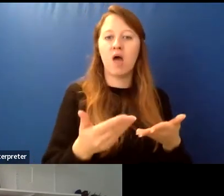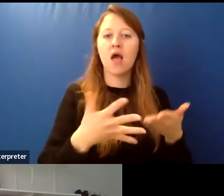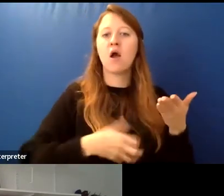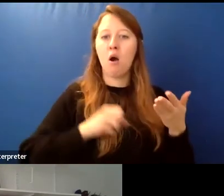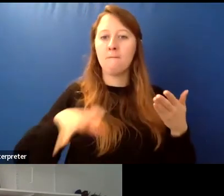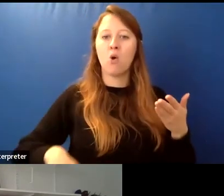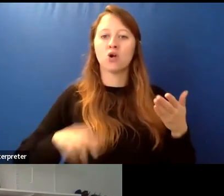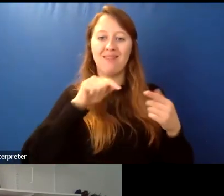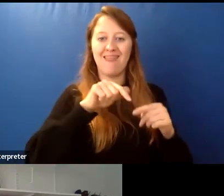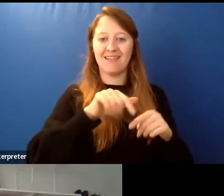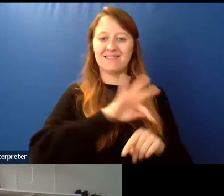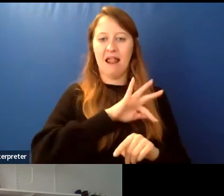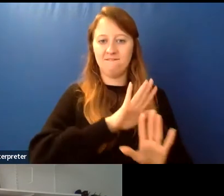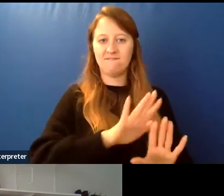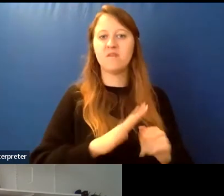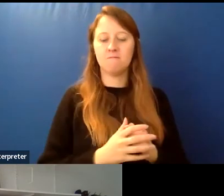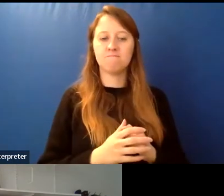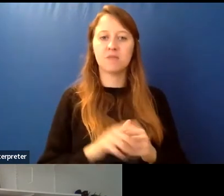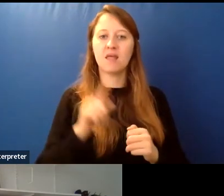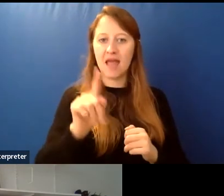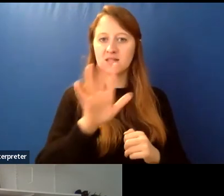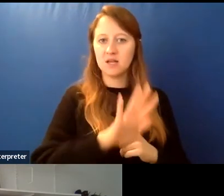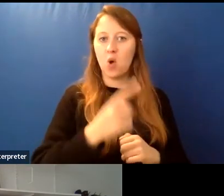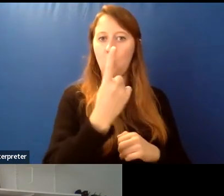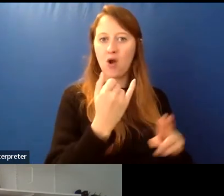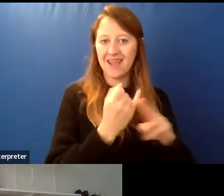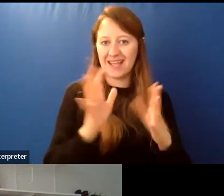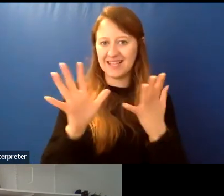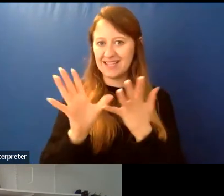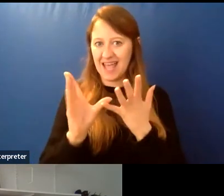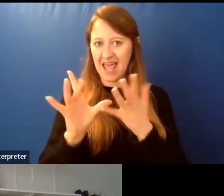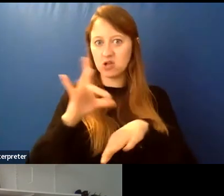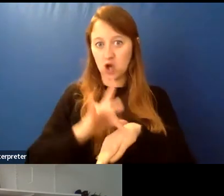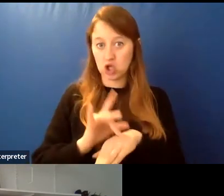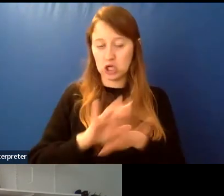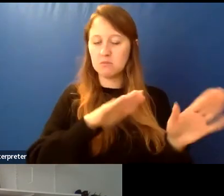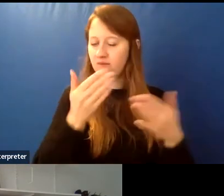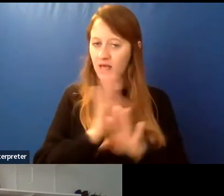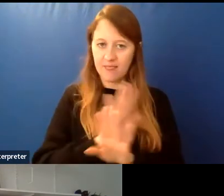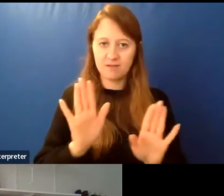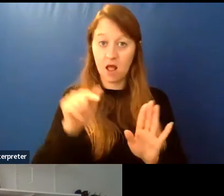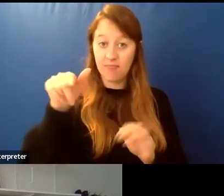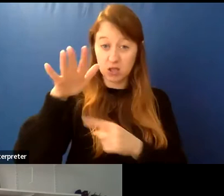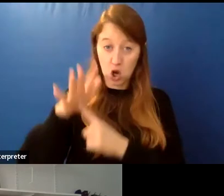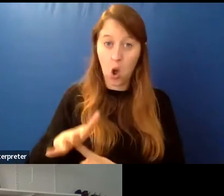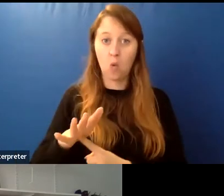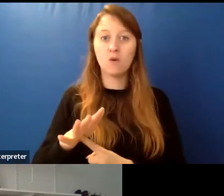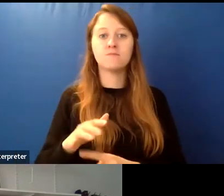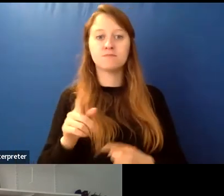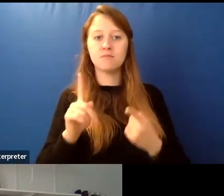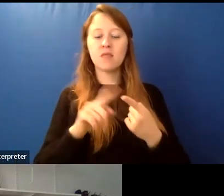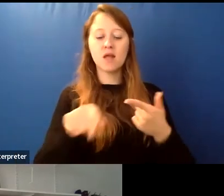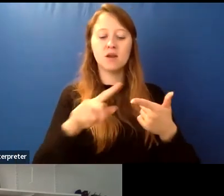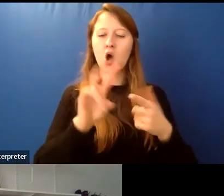itself. So as I said, that is 1 in 10, which is really low. And then the question about